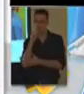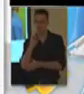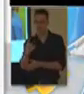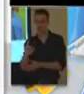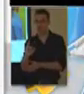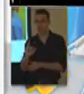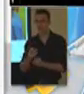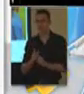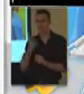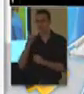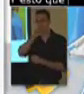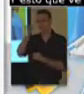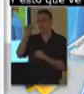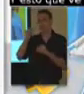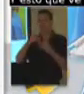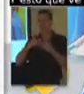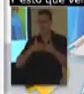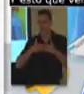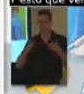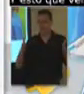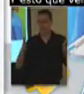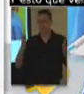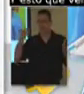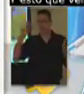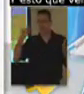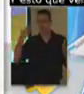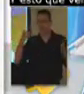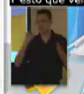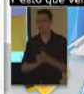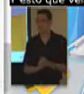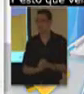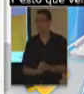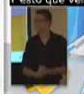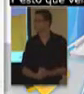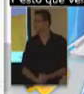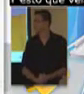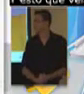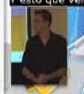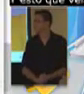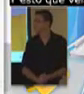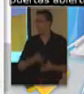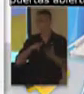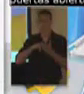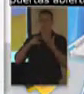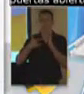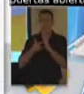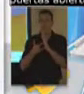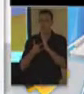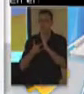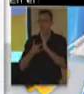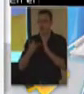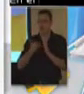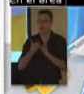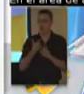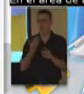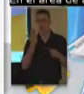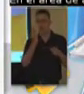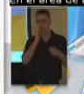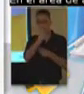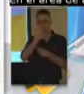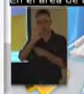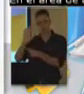support products, and here this is the open week that we organised. In the architecture area, we